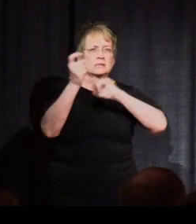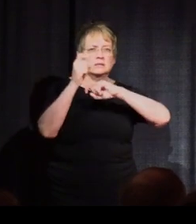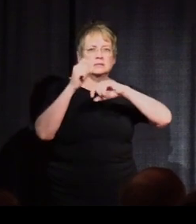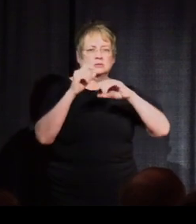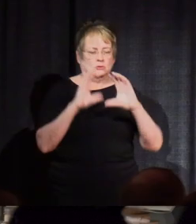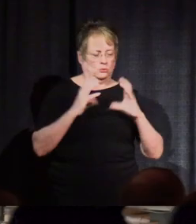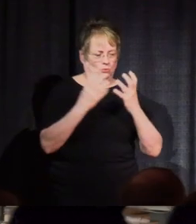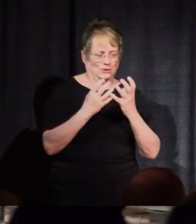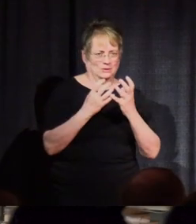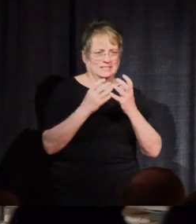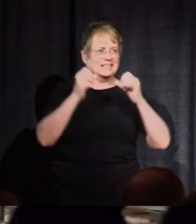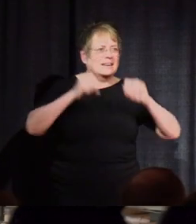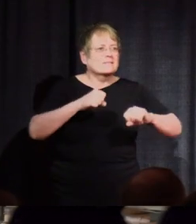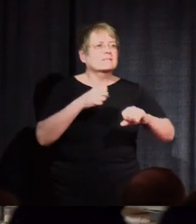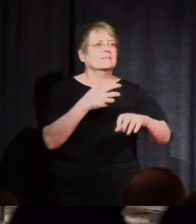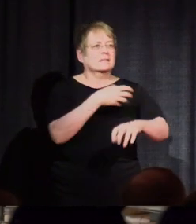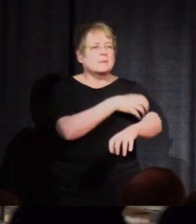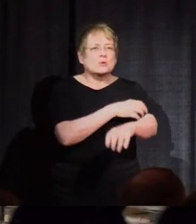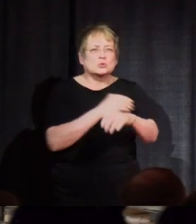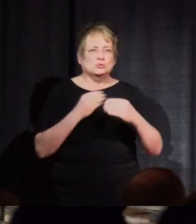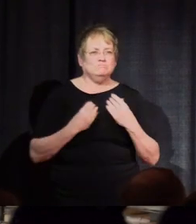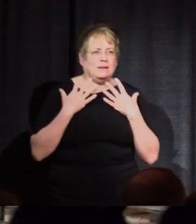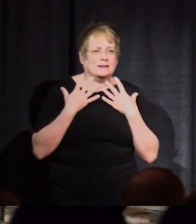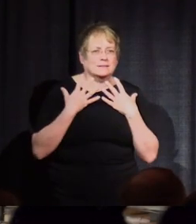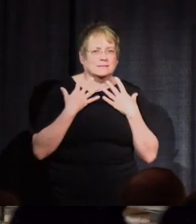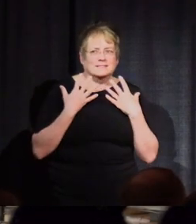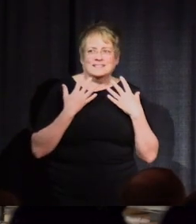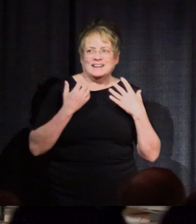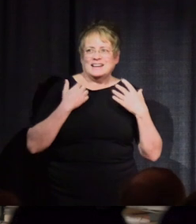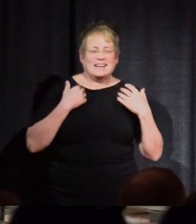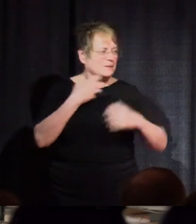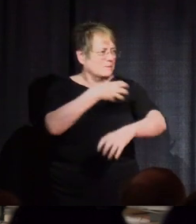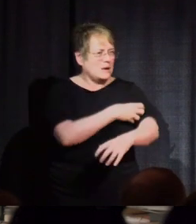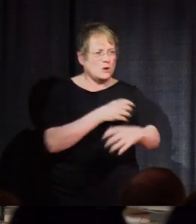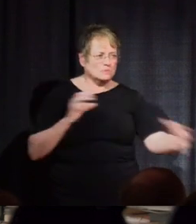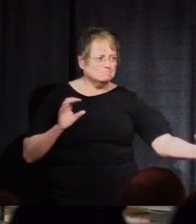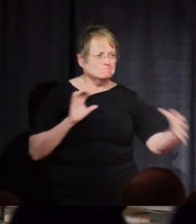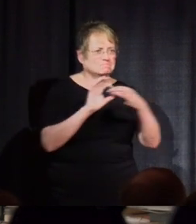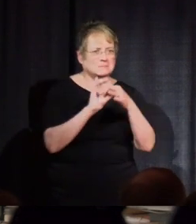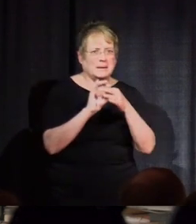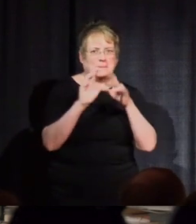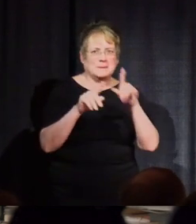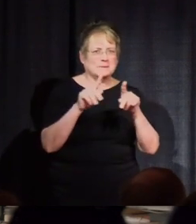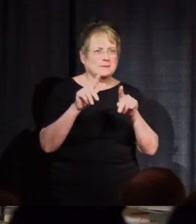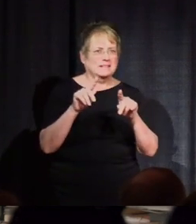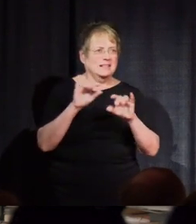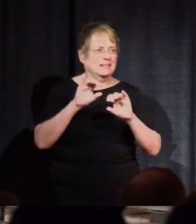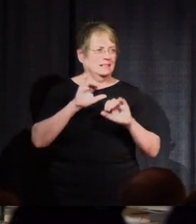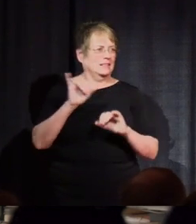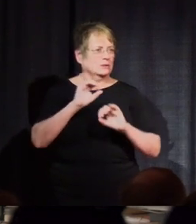it has the power to inspire it has the power to unite people in a way that little else does